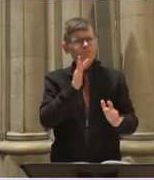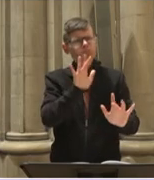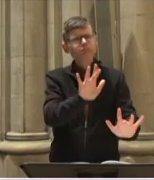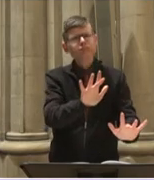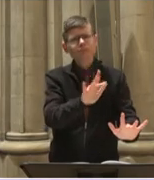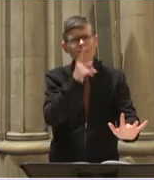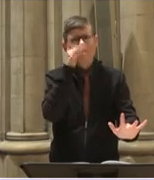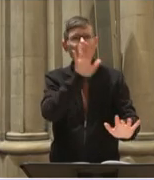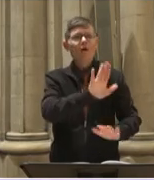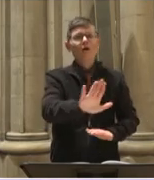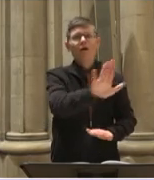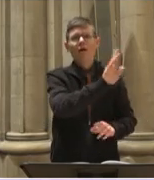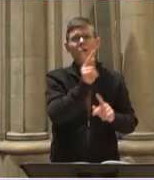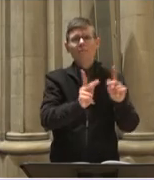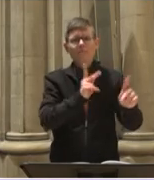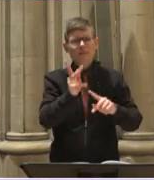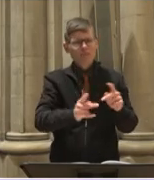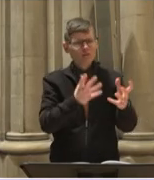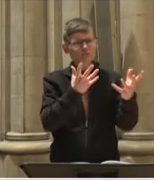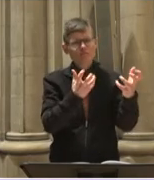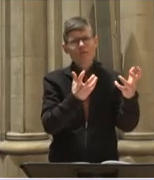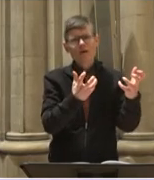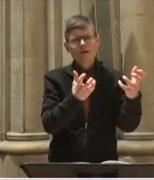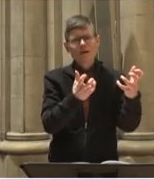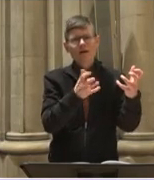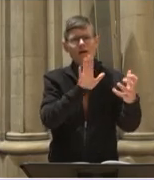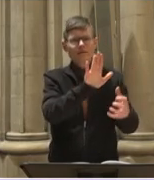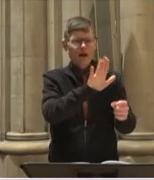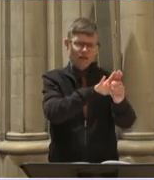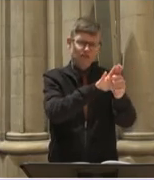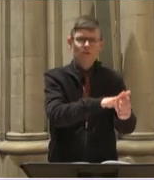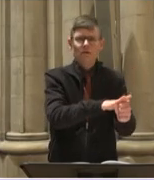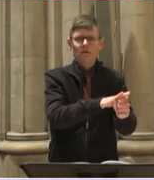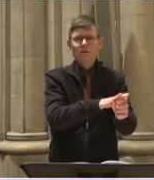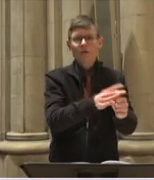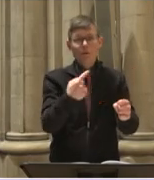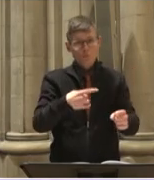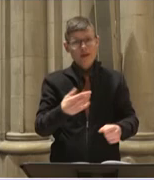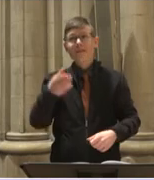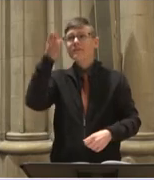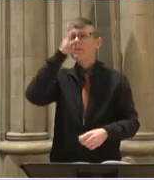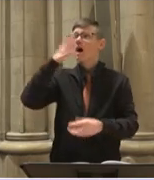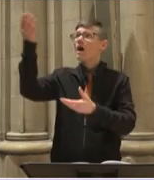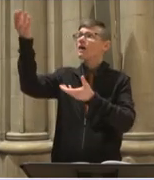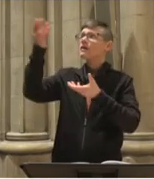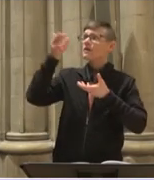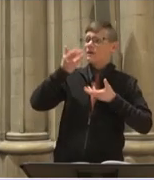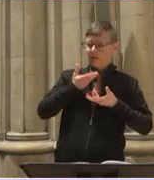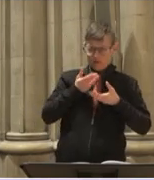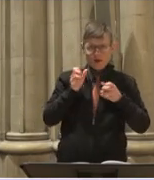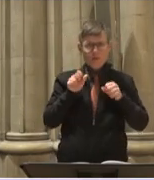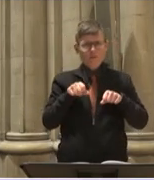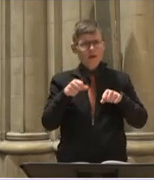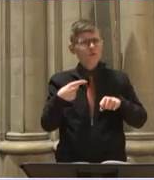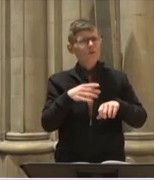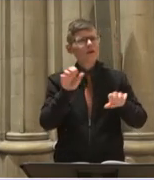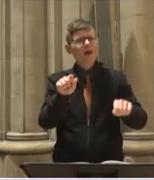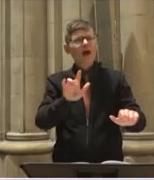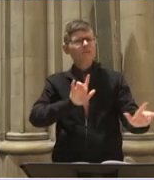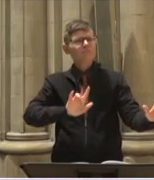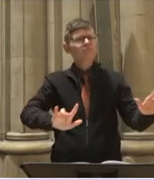another. And thus we have the God-given capacity to love one another.